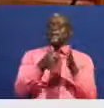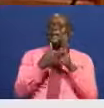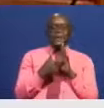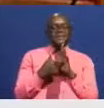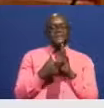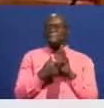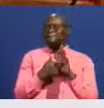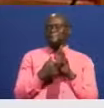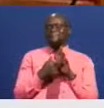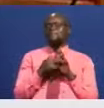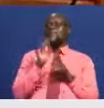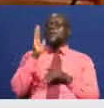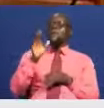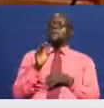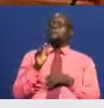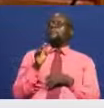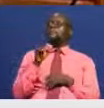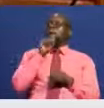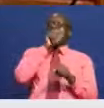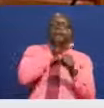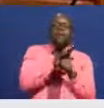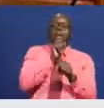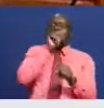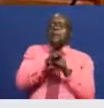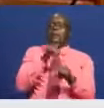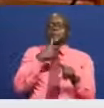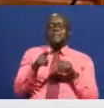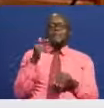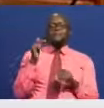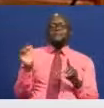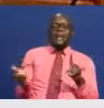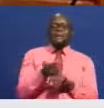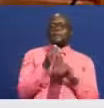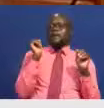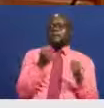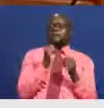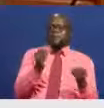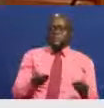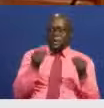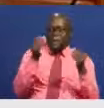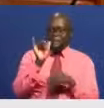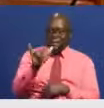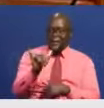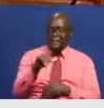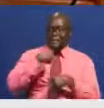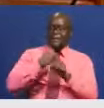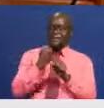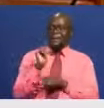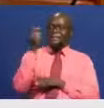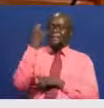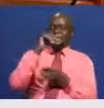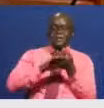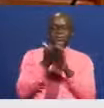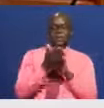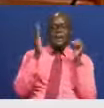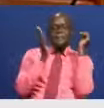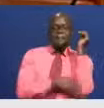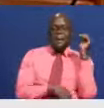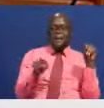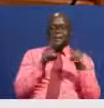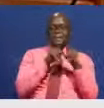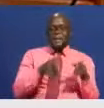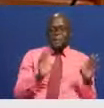he will be forced to make promises that it will be impossible to fulfill. It makes the president look bad. Maybe the same